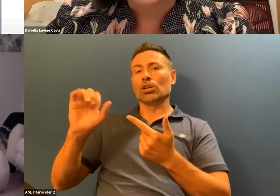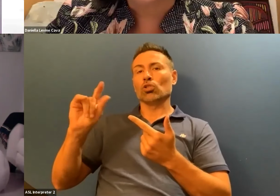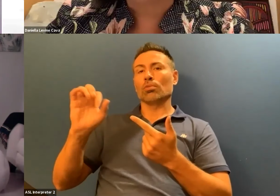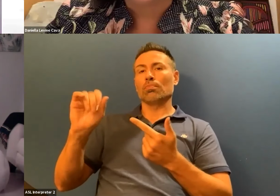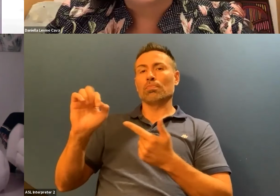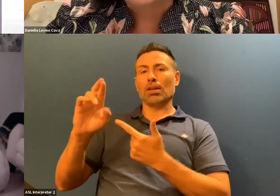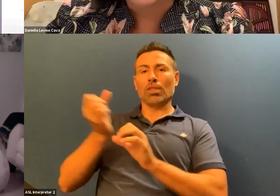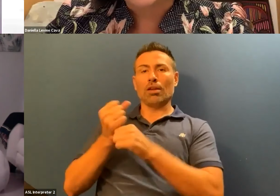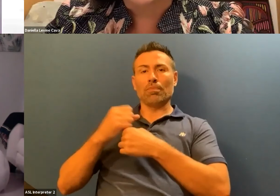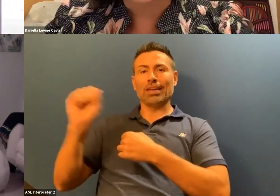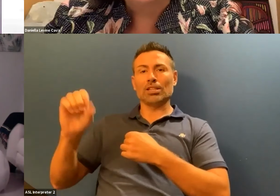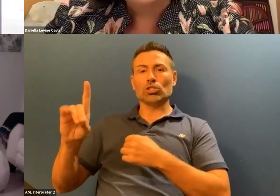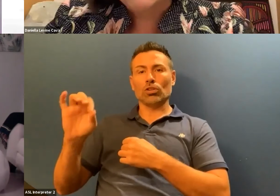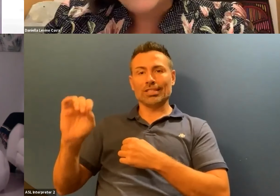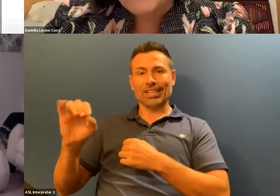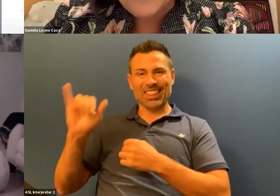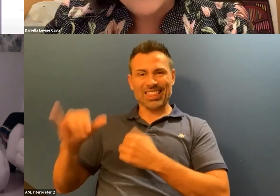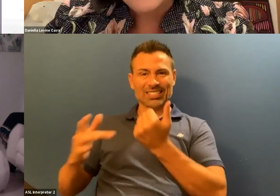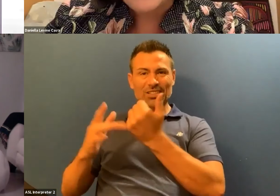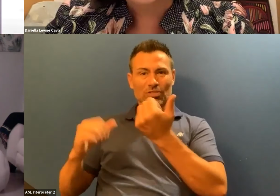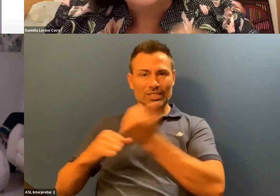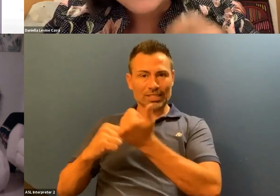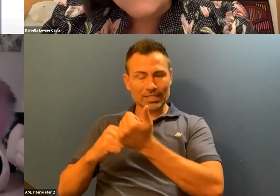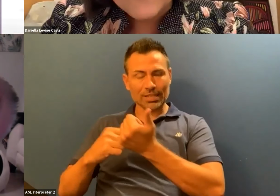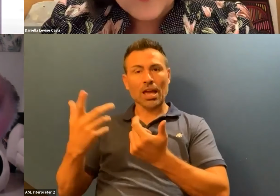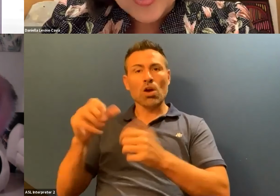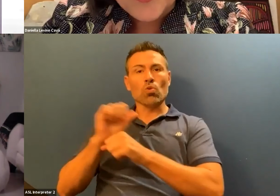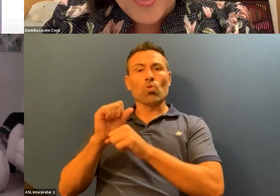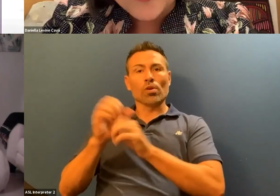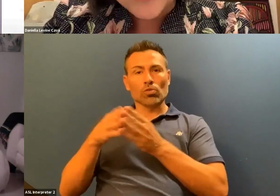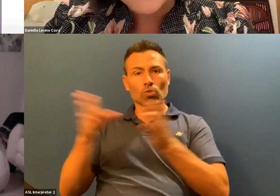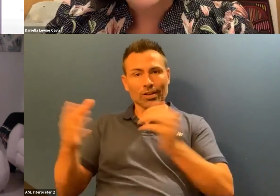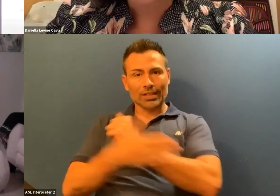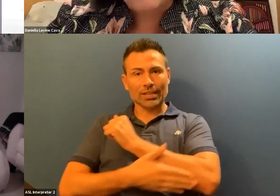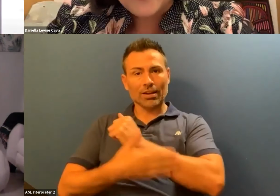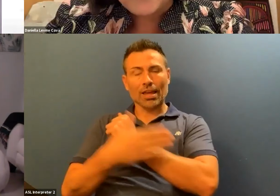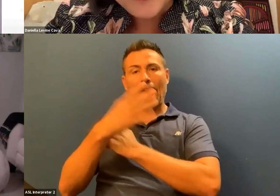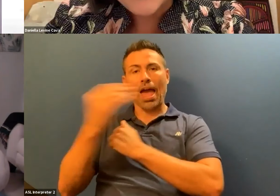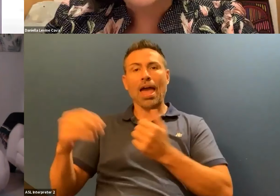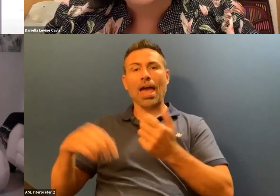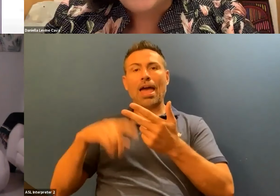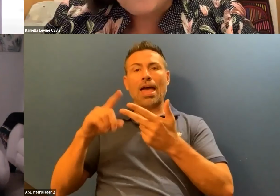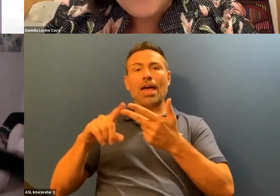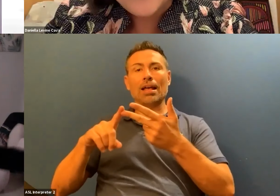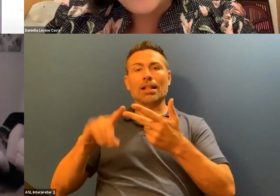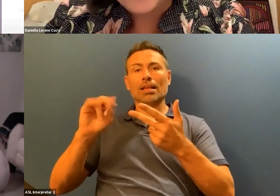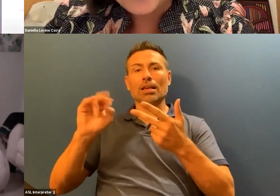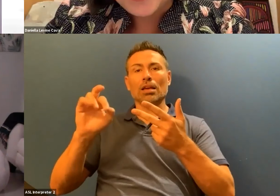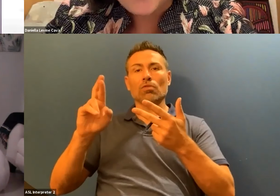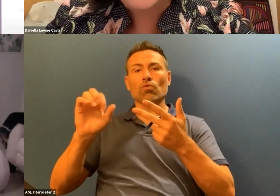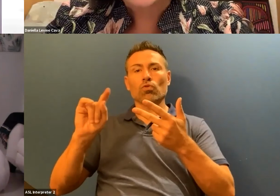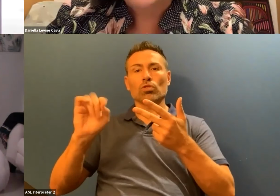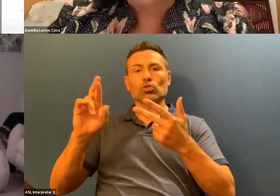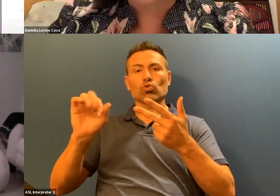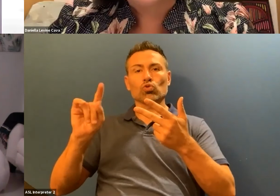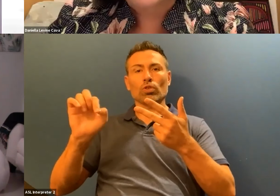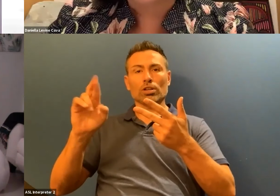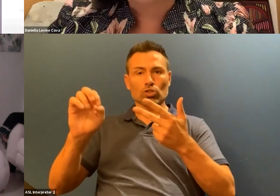technical assistance and mentoring work countywide, and infrastructure projects that will create well-paid, good